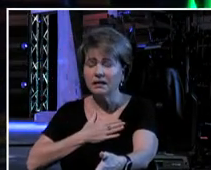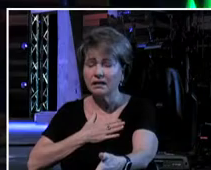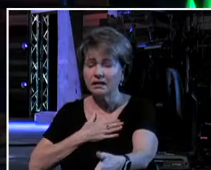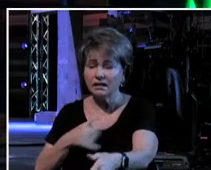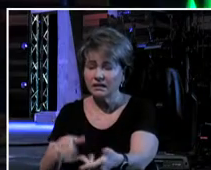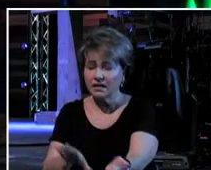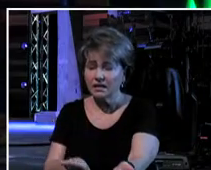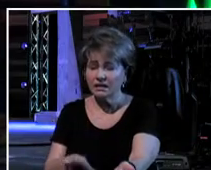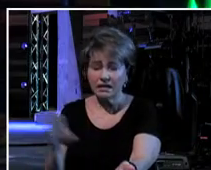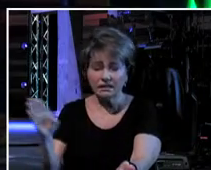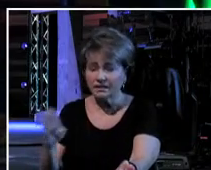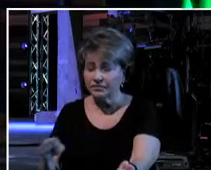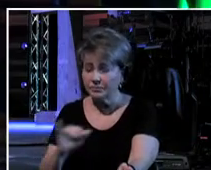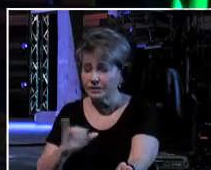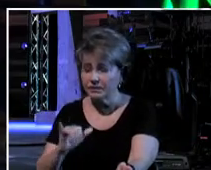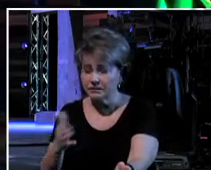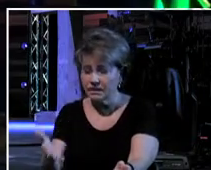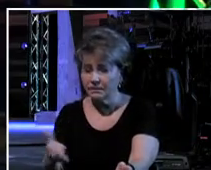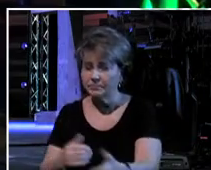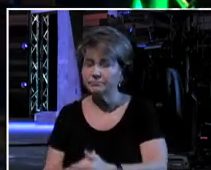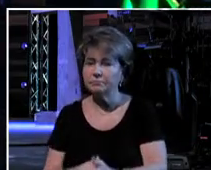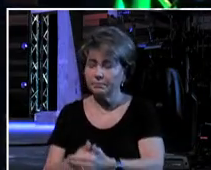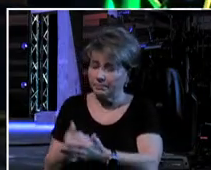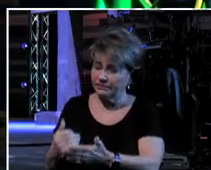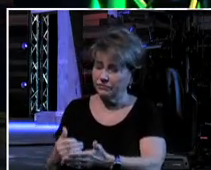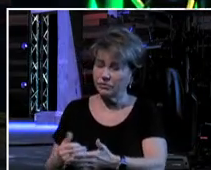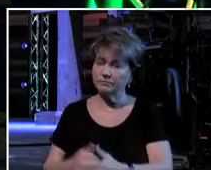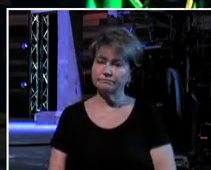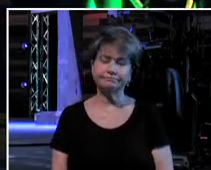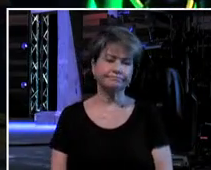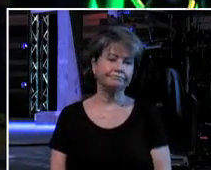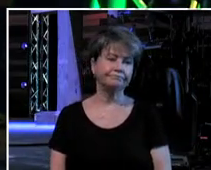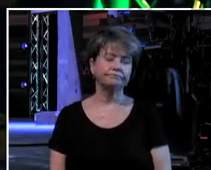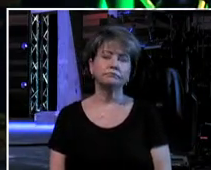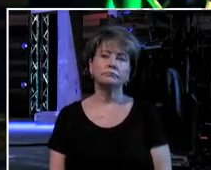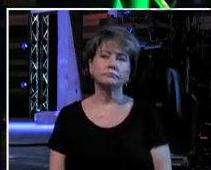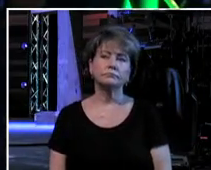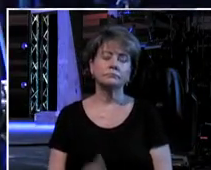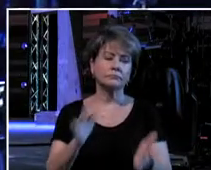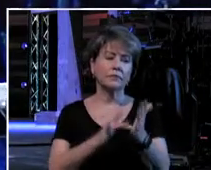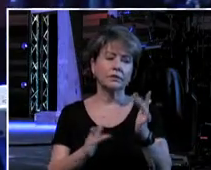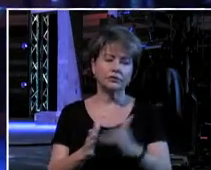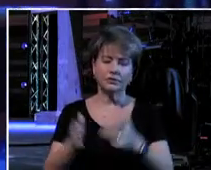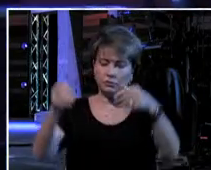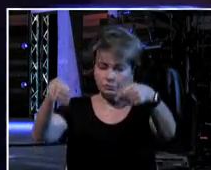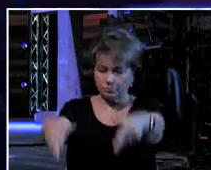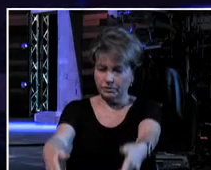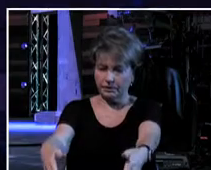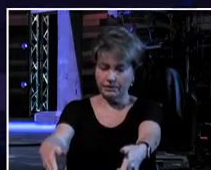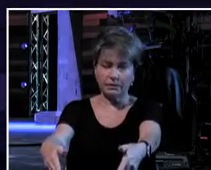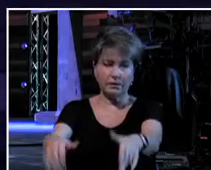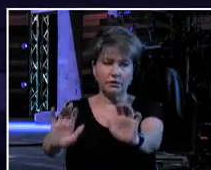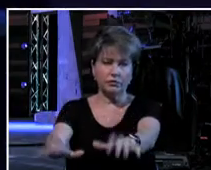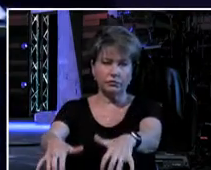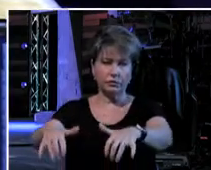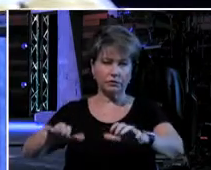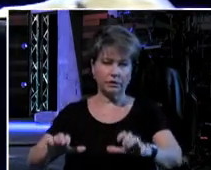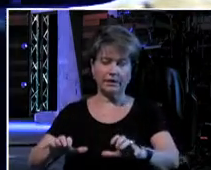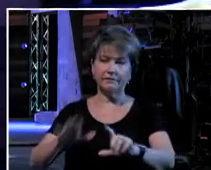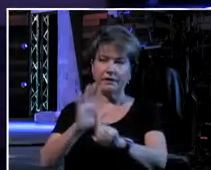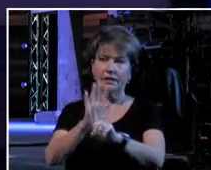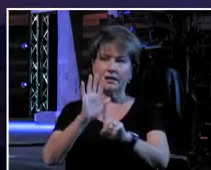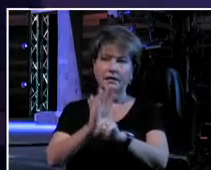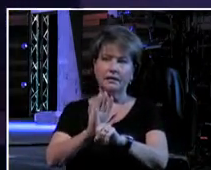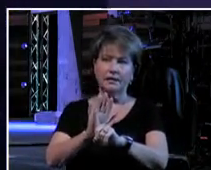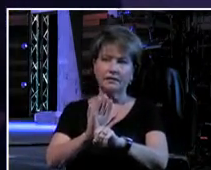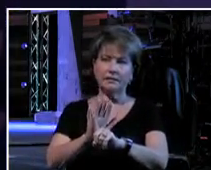area? You know, when Jesus died, when he was put into a grave, that's exactly what his disciples, exactly what